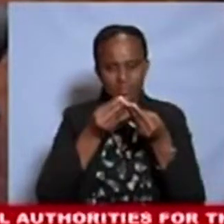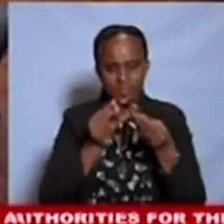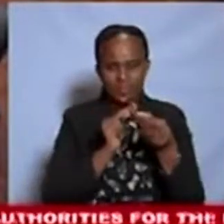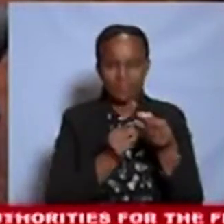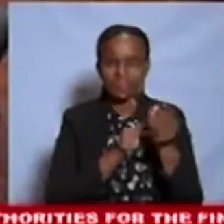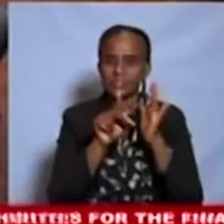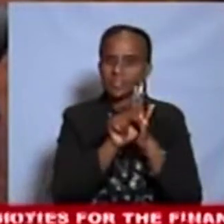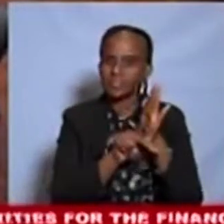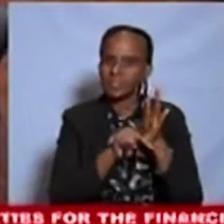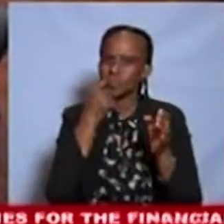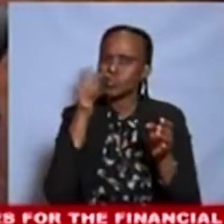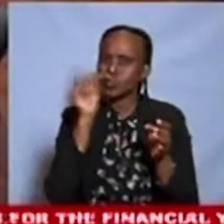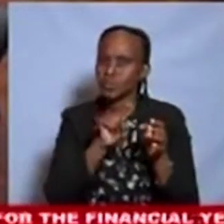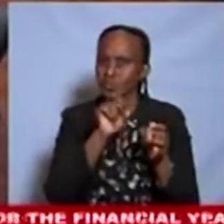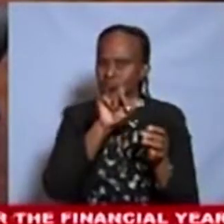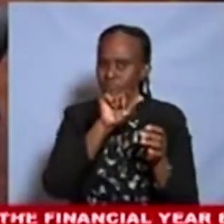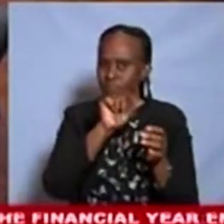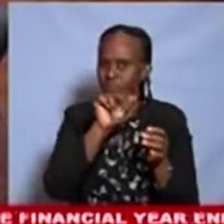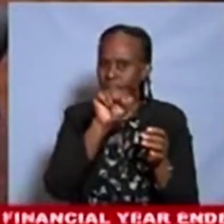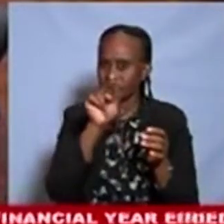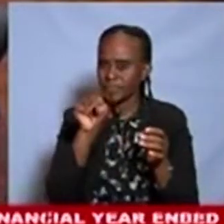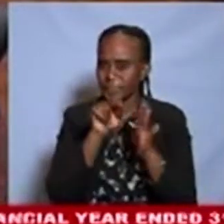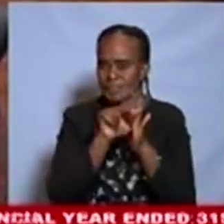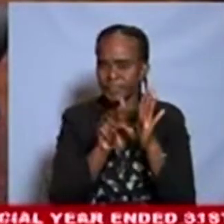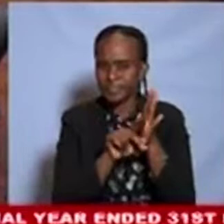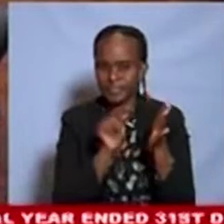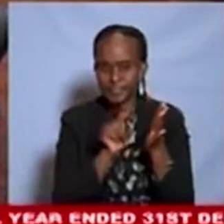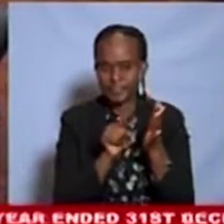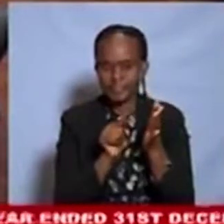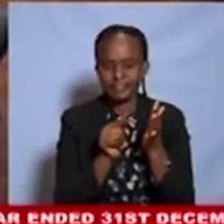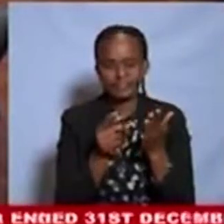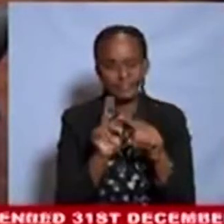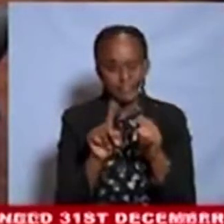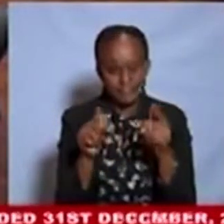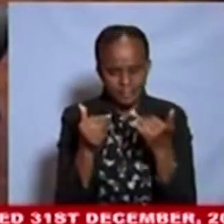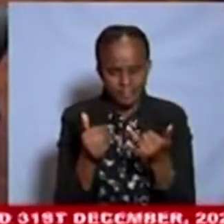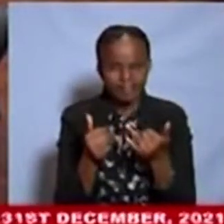that came in April 2022. That